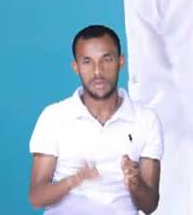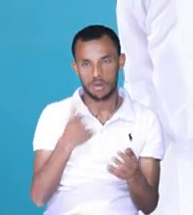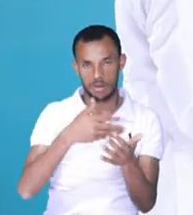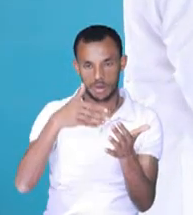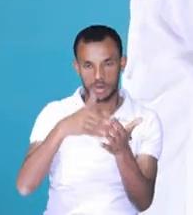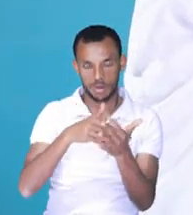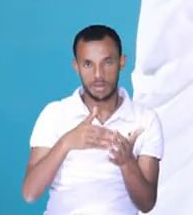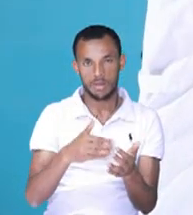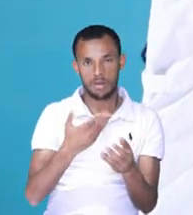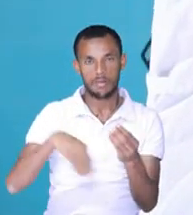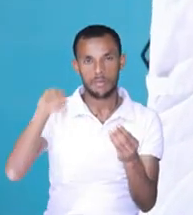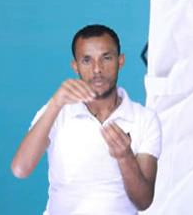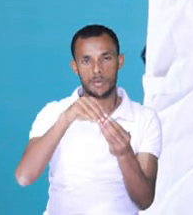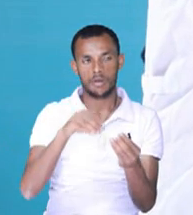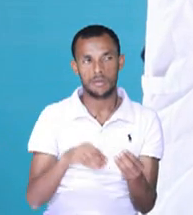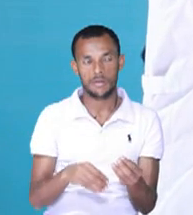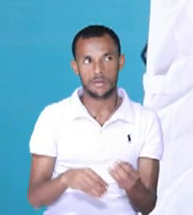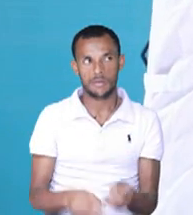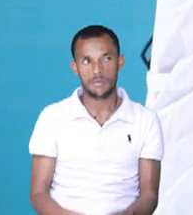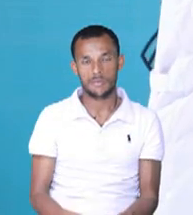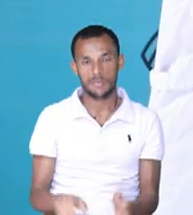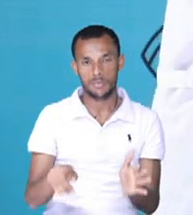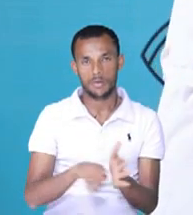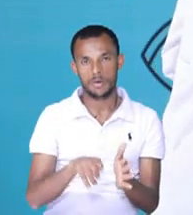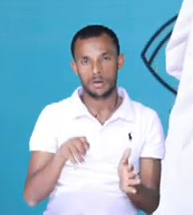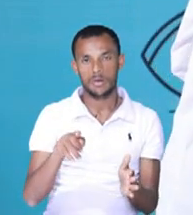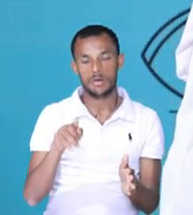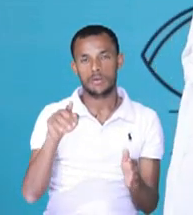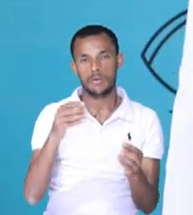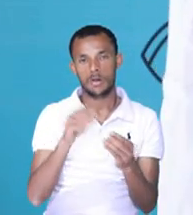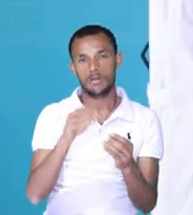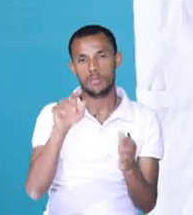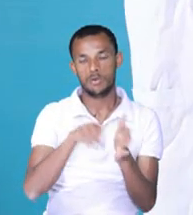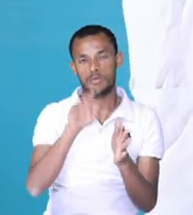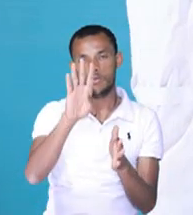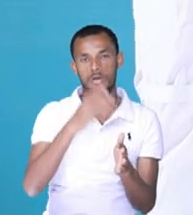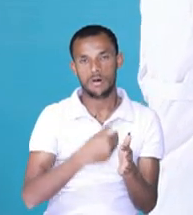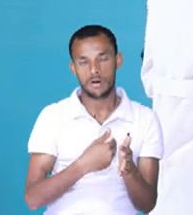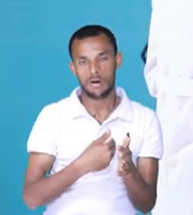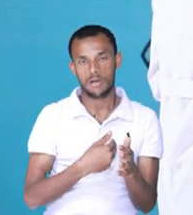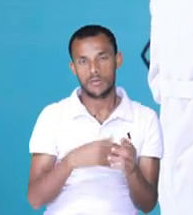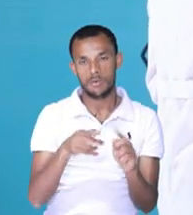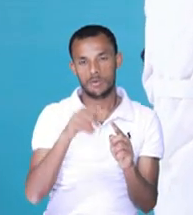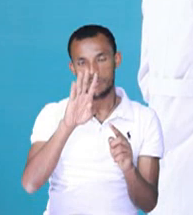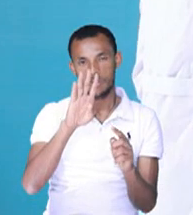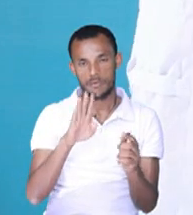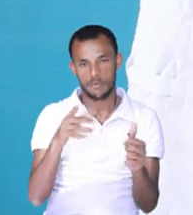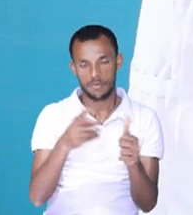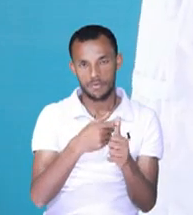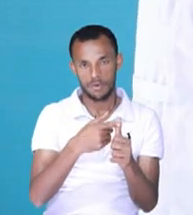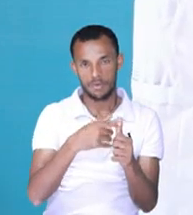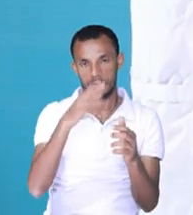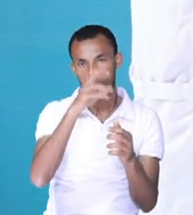Again, plus, plus, minus, plus. You have positive 4. When first row and